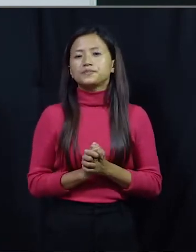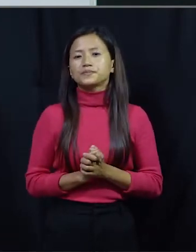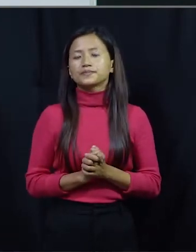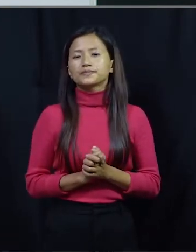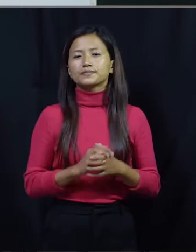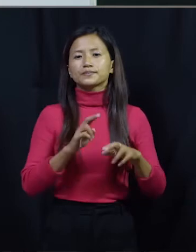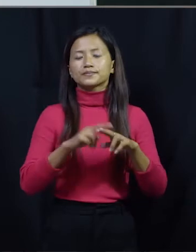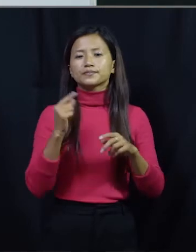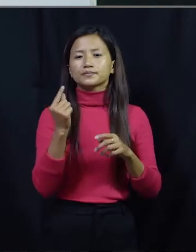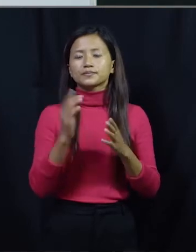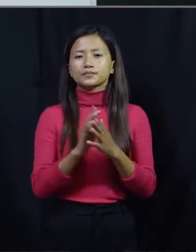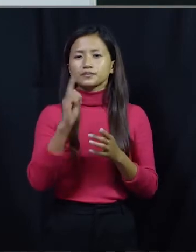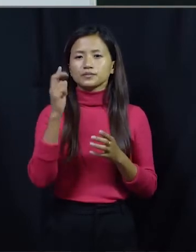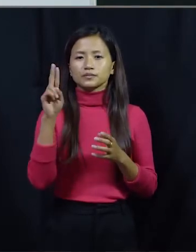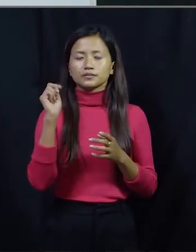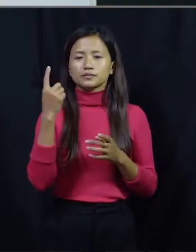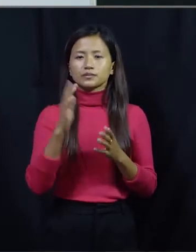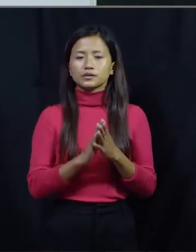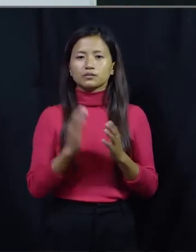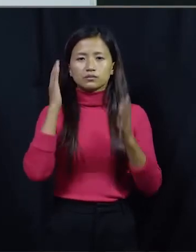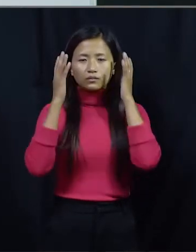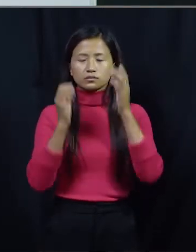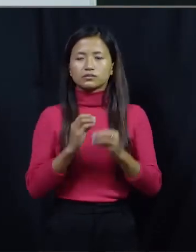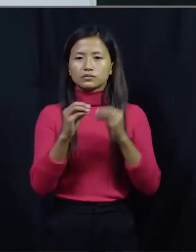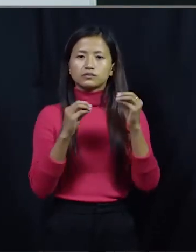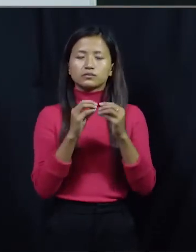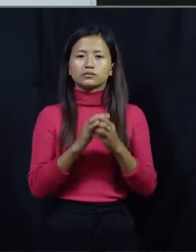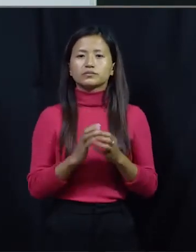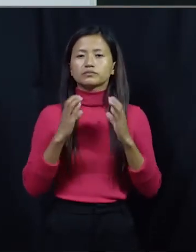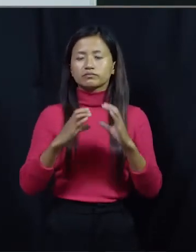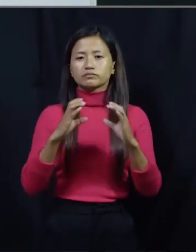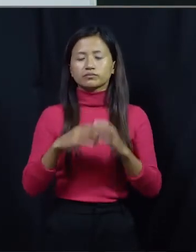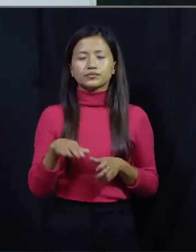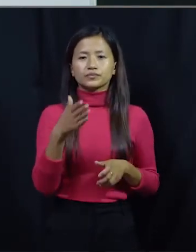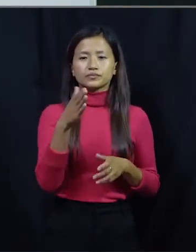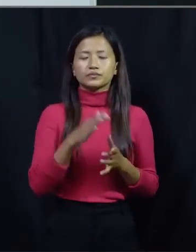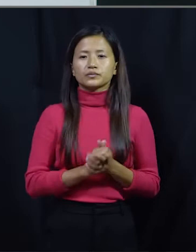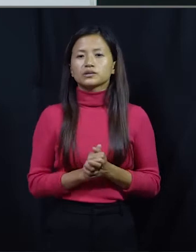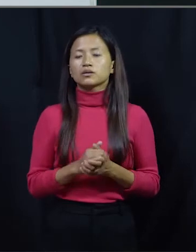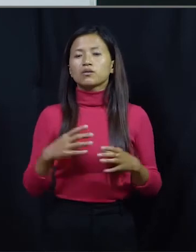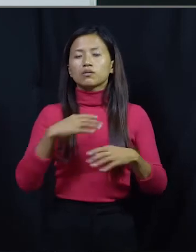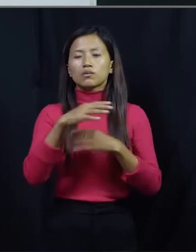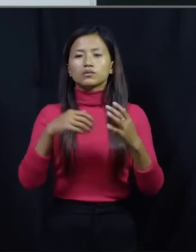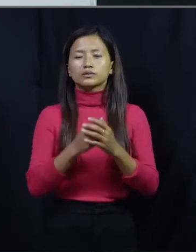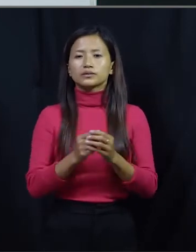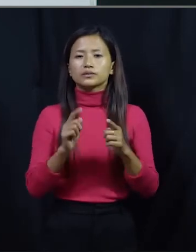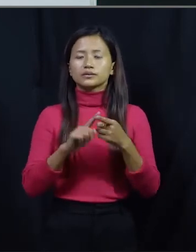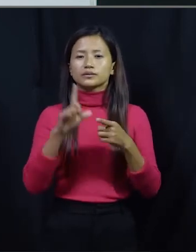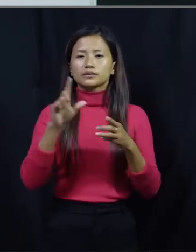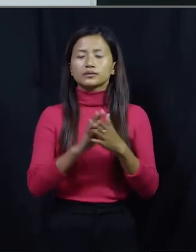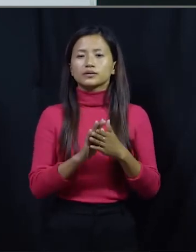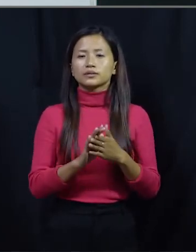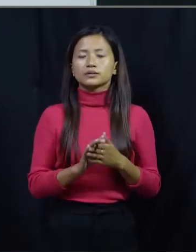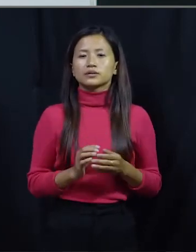For function and one-to-one, we don't worry about the set B, the codomain, we never care. But here all the elements are related. Yes, it is all